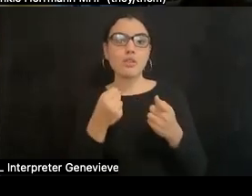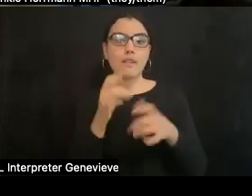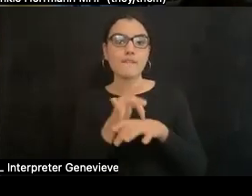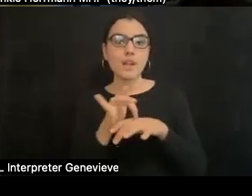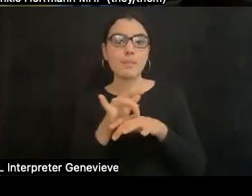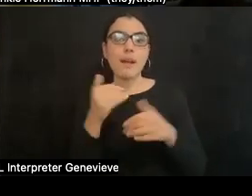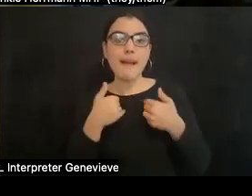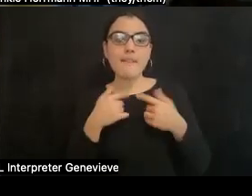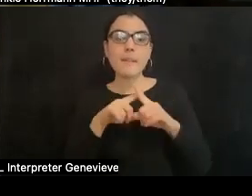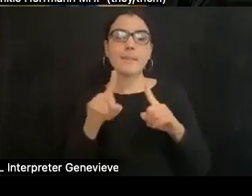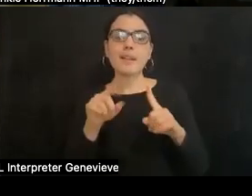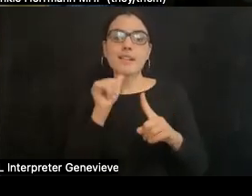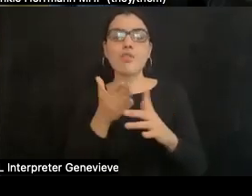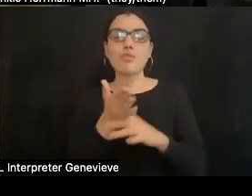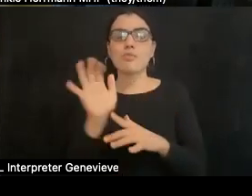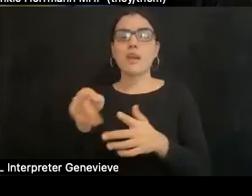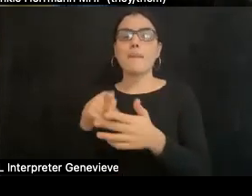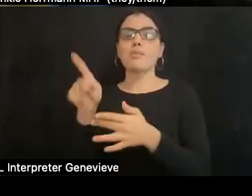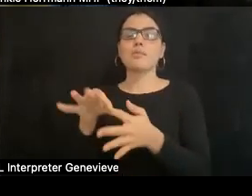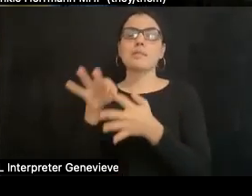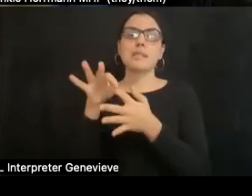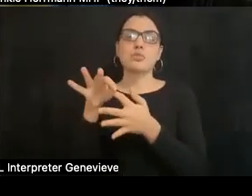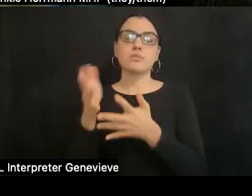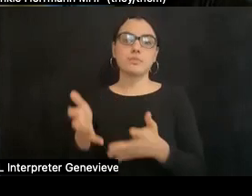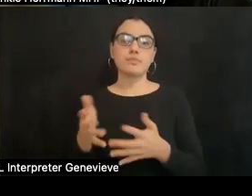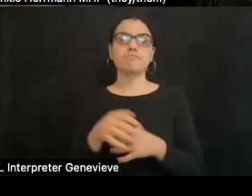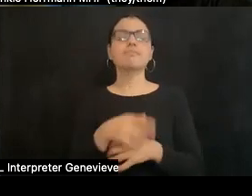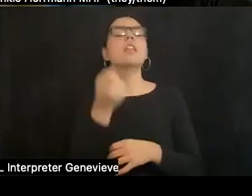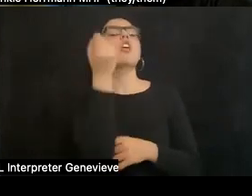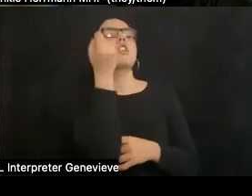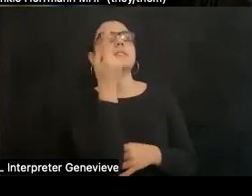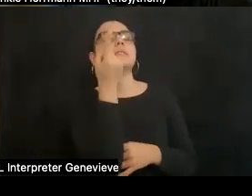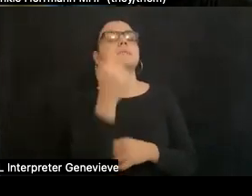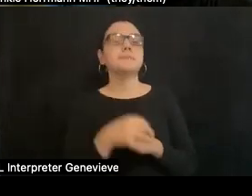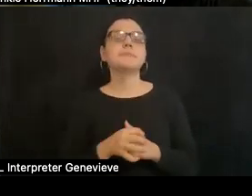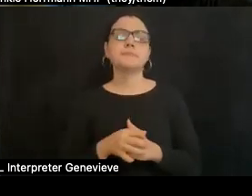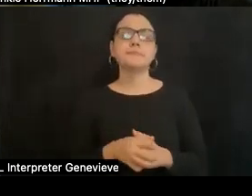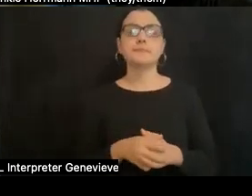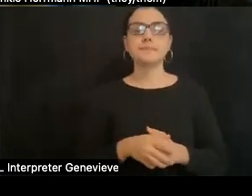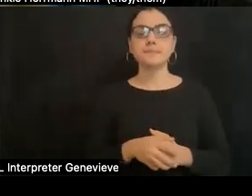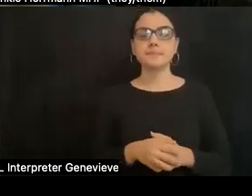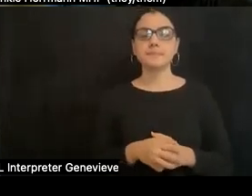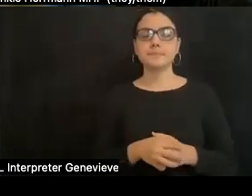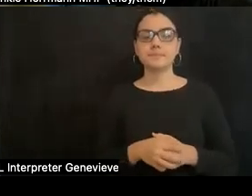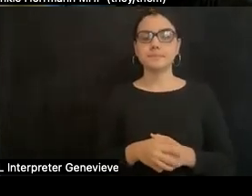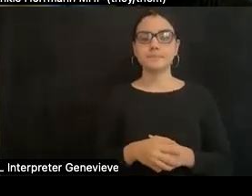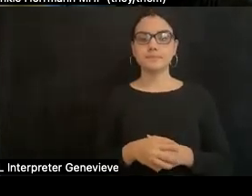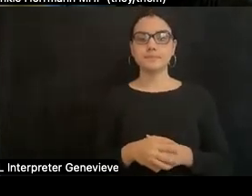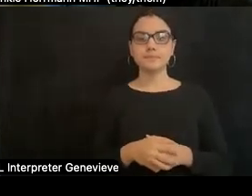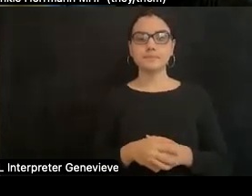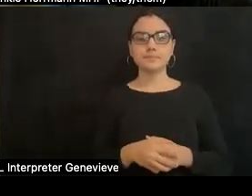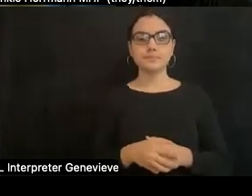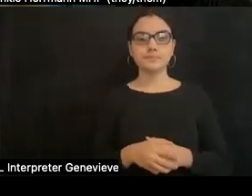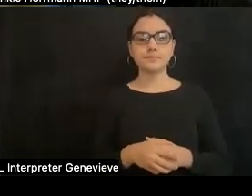just wouldn't be through this particular program. Got it. Cool. They say thank